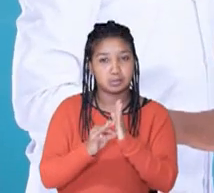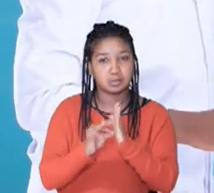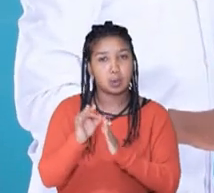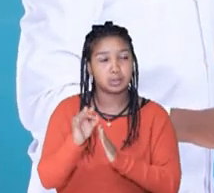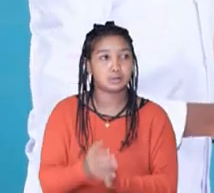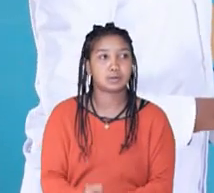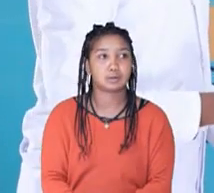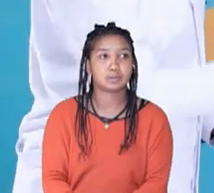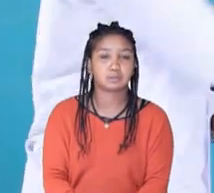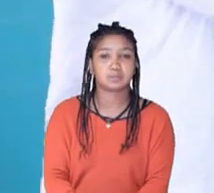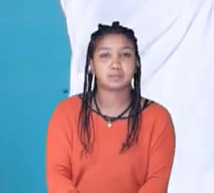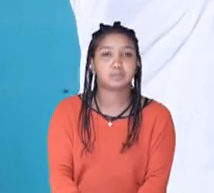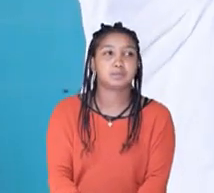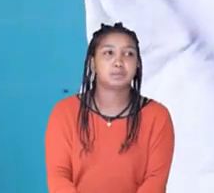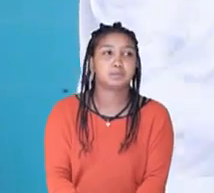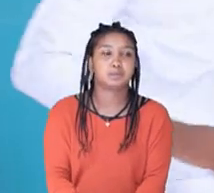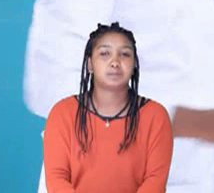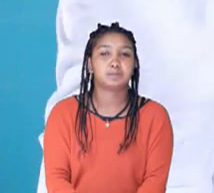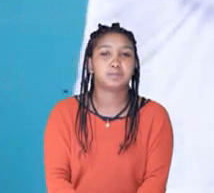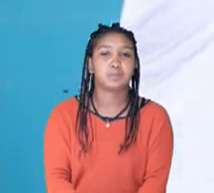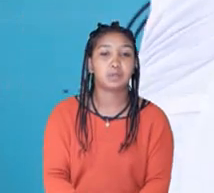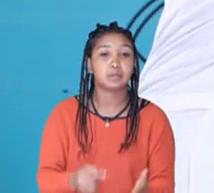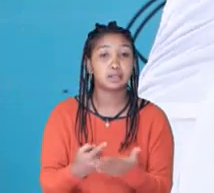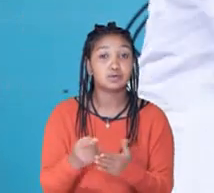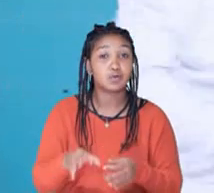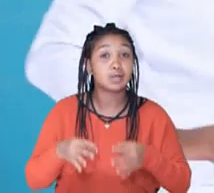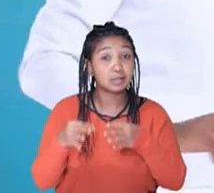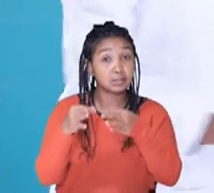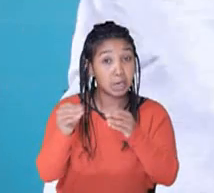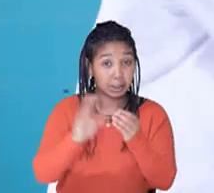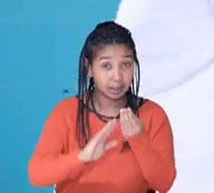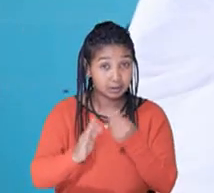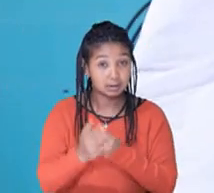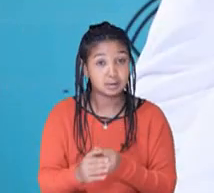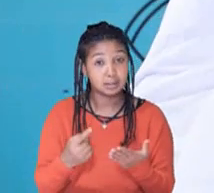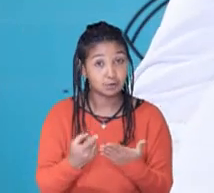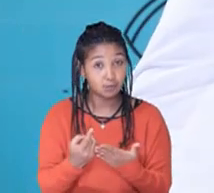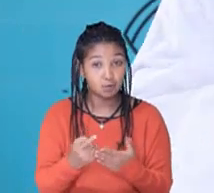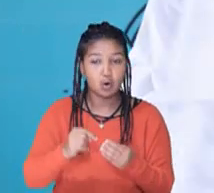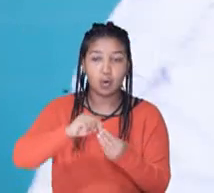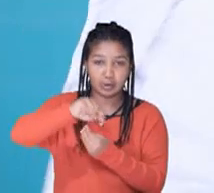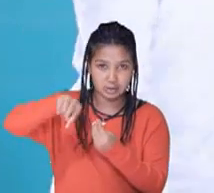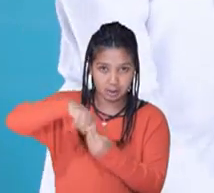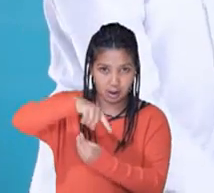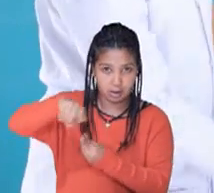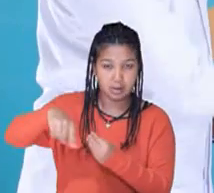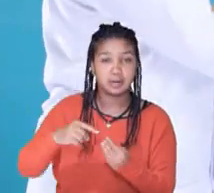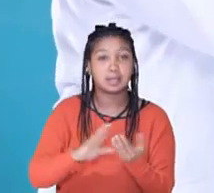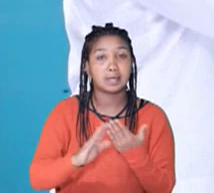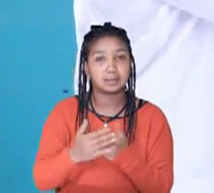This is for translational case. whereas this is for rotational